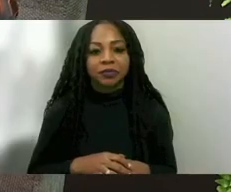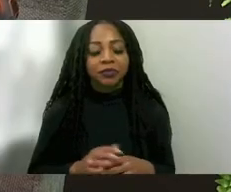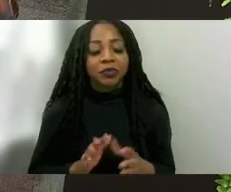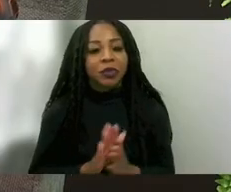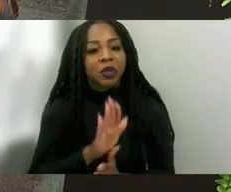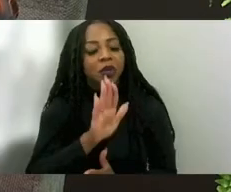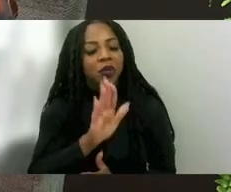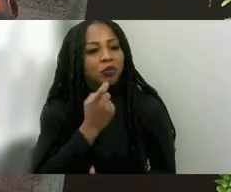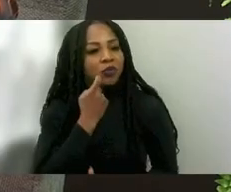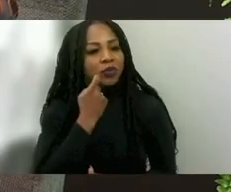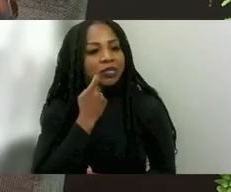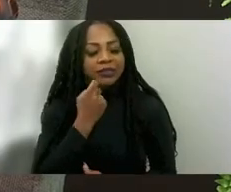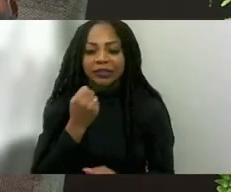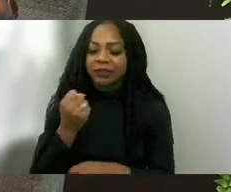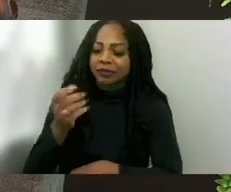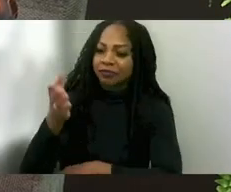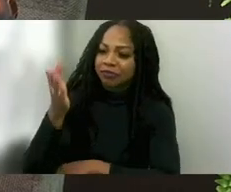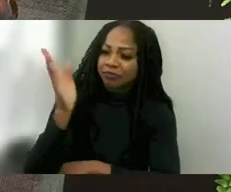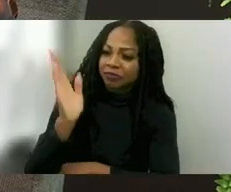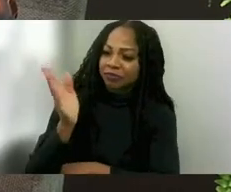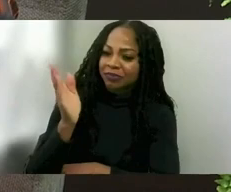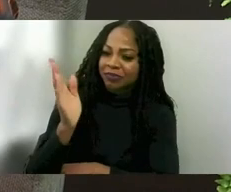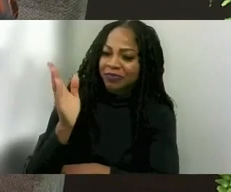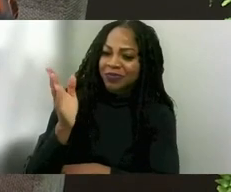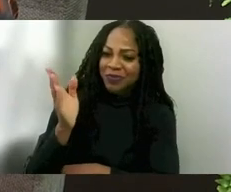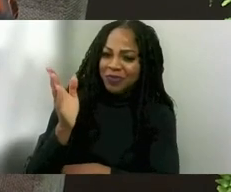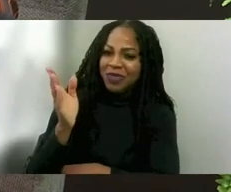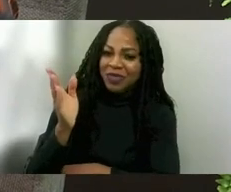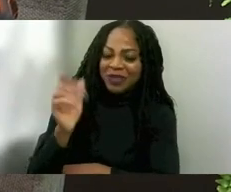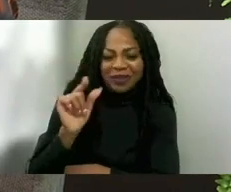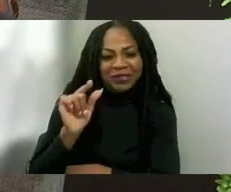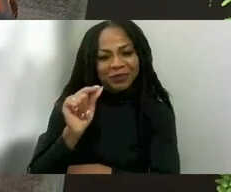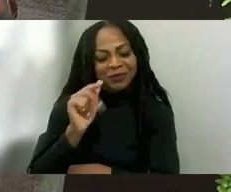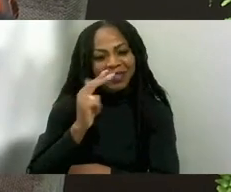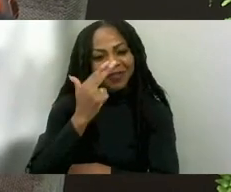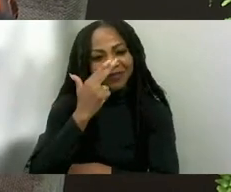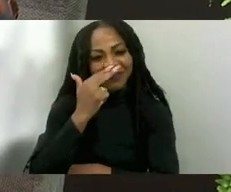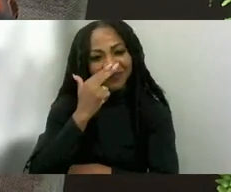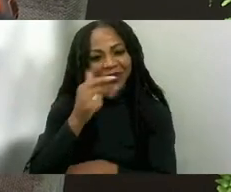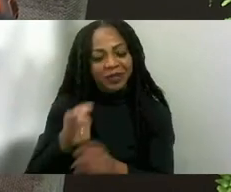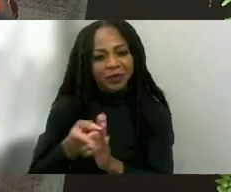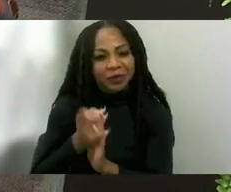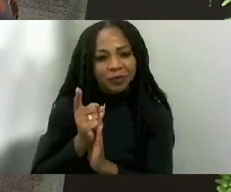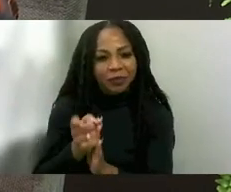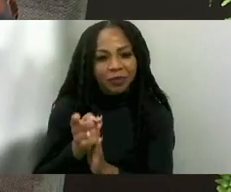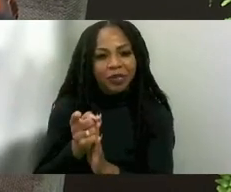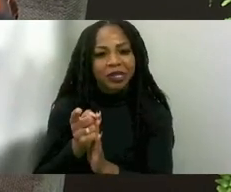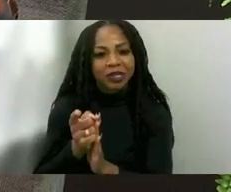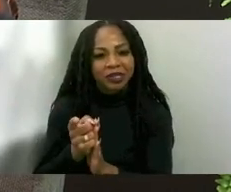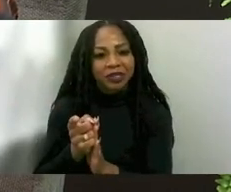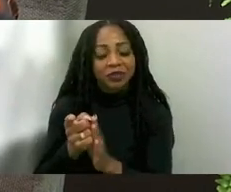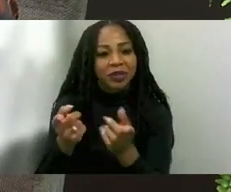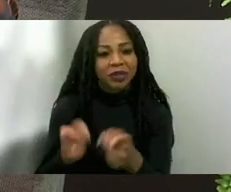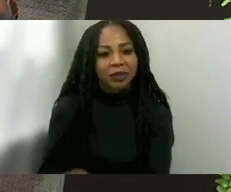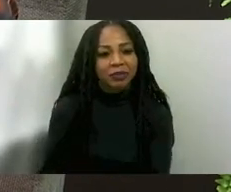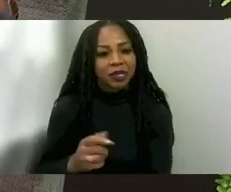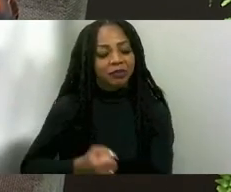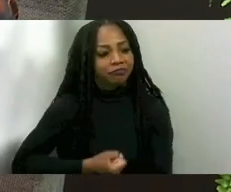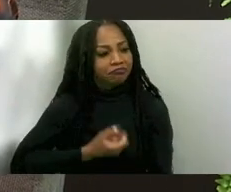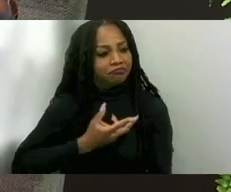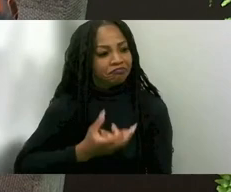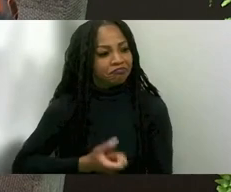us that was kind of a funny moment. But how sometimes in our storytelling, a funny